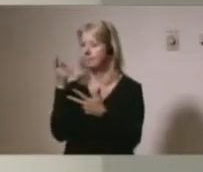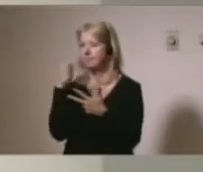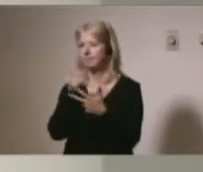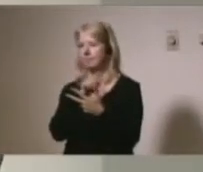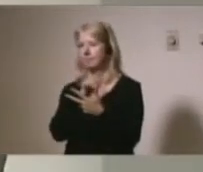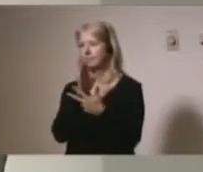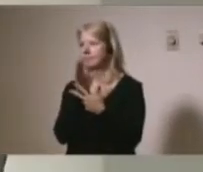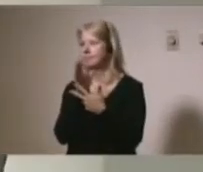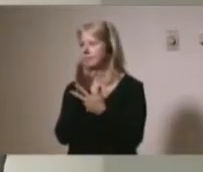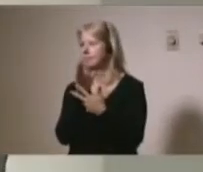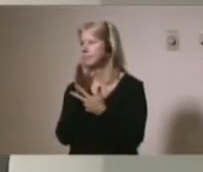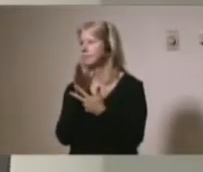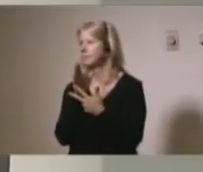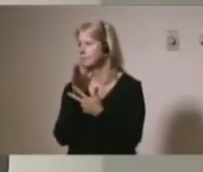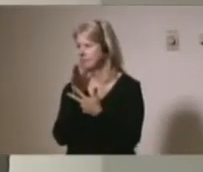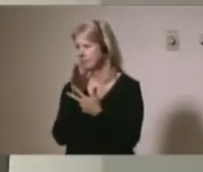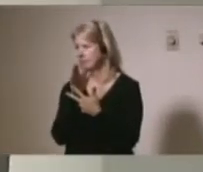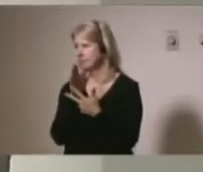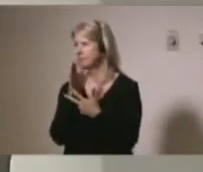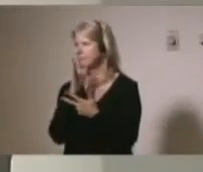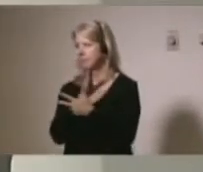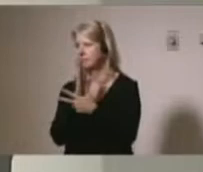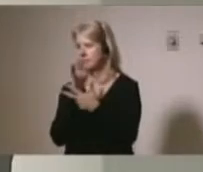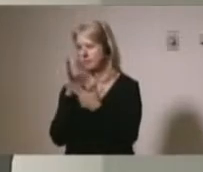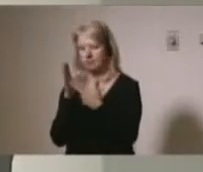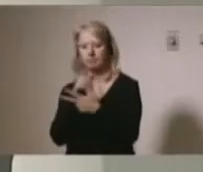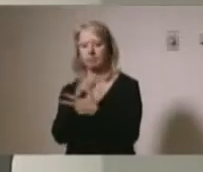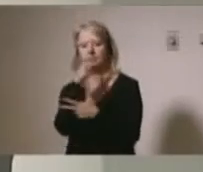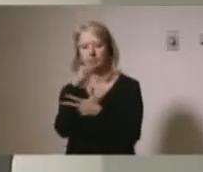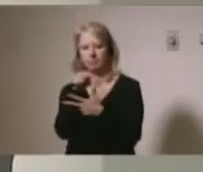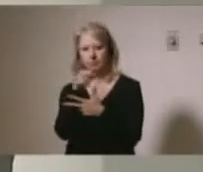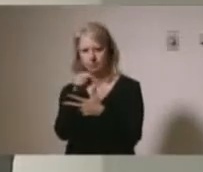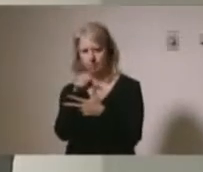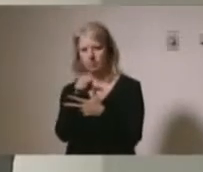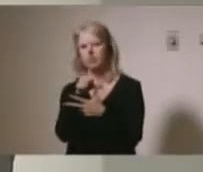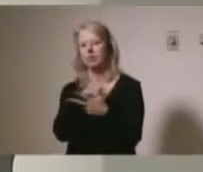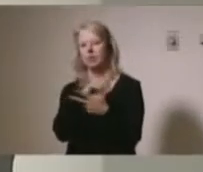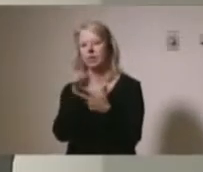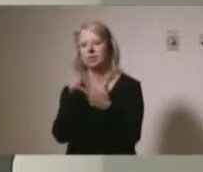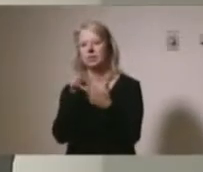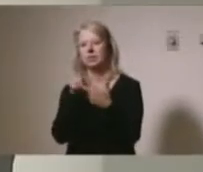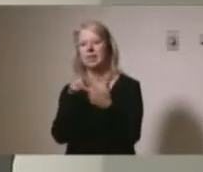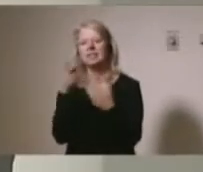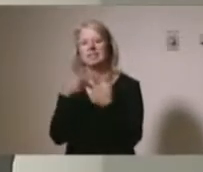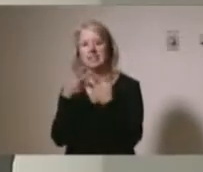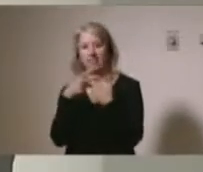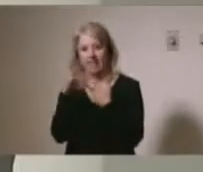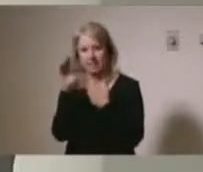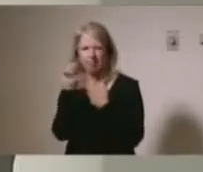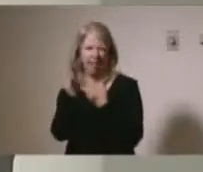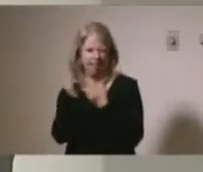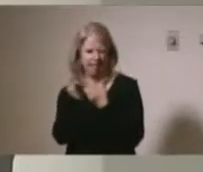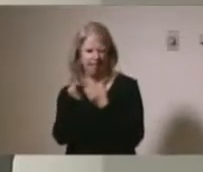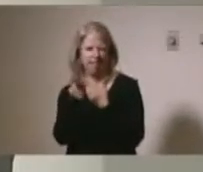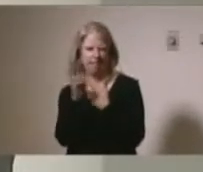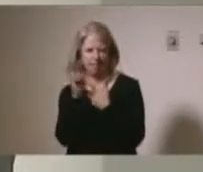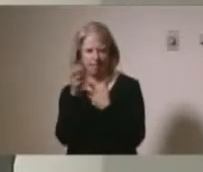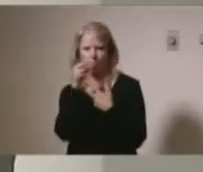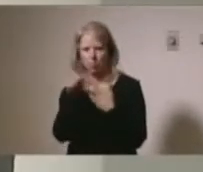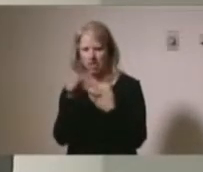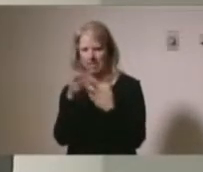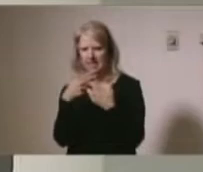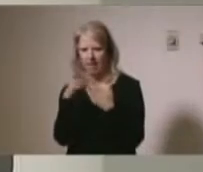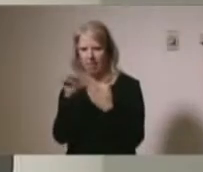yeah. Oh, there it is there, here. It had 3 units, the post office, the savings bank, or post office savings